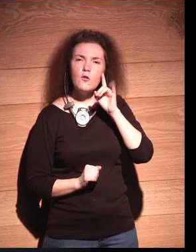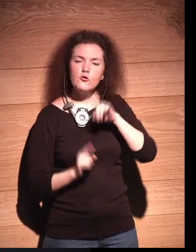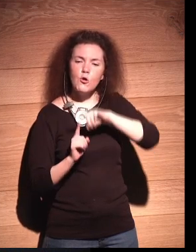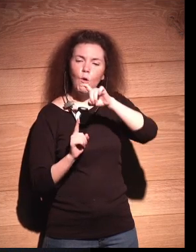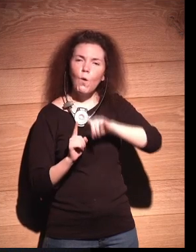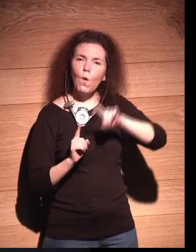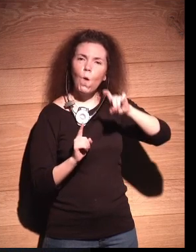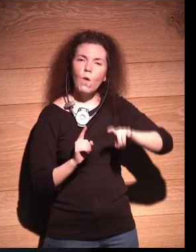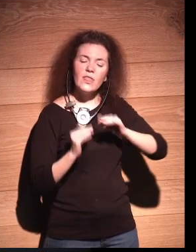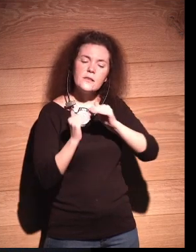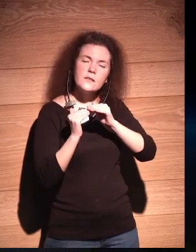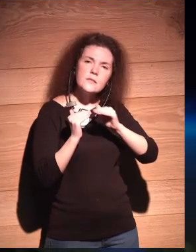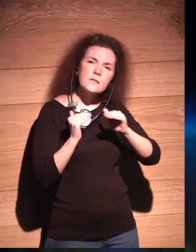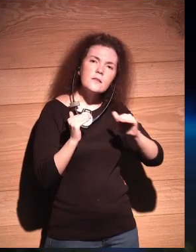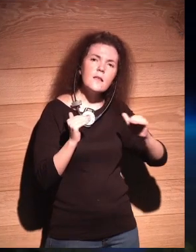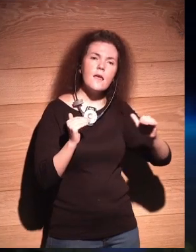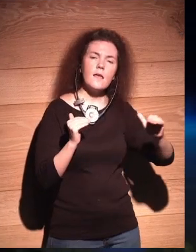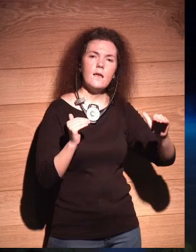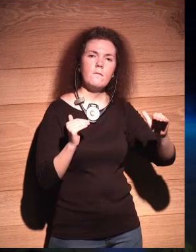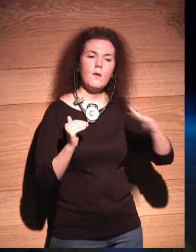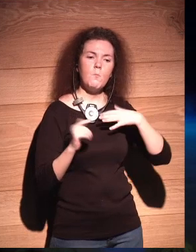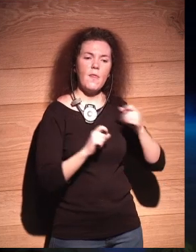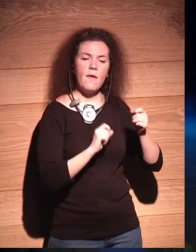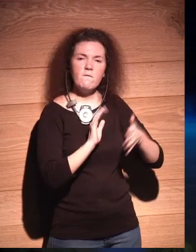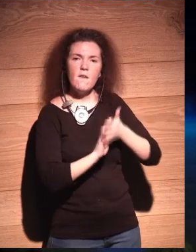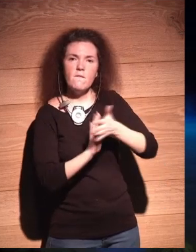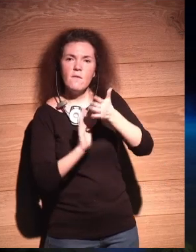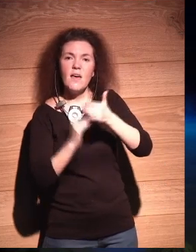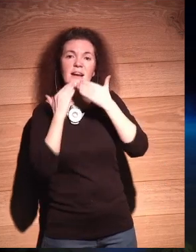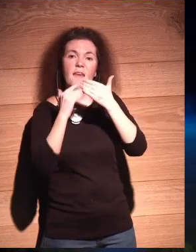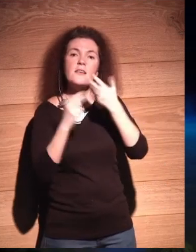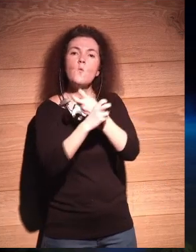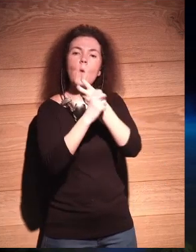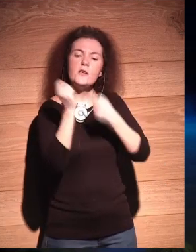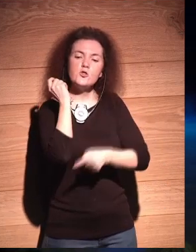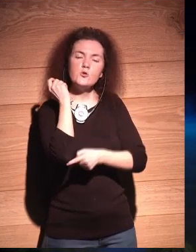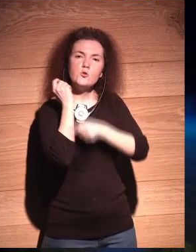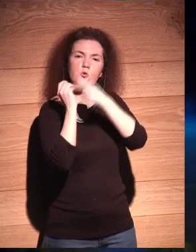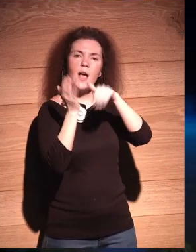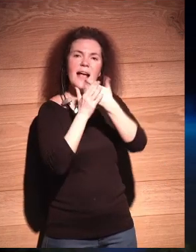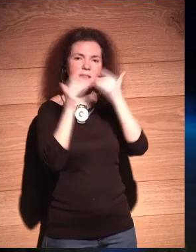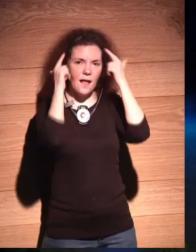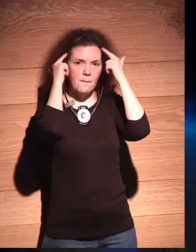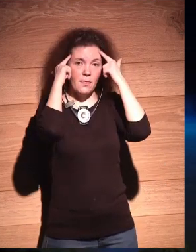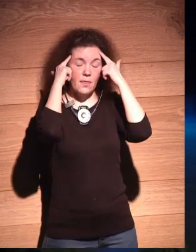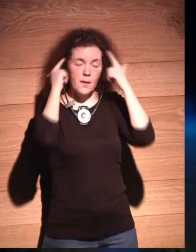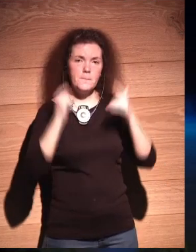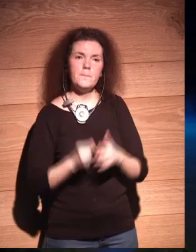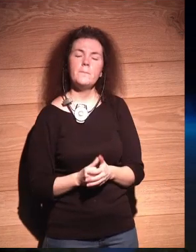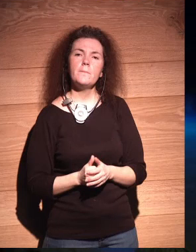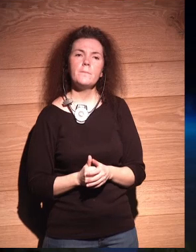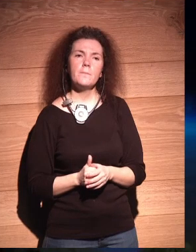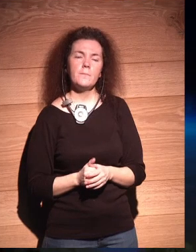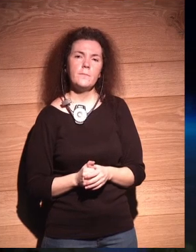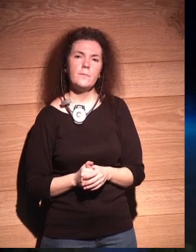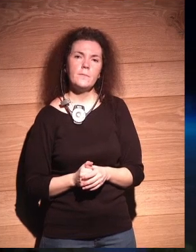these electronics and through the bones into the head. Treble is more skittish, so the waveform is like, and it's